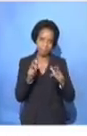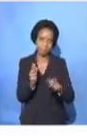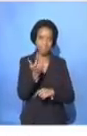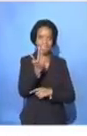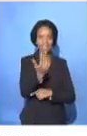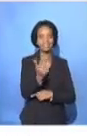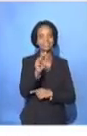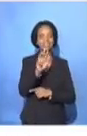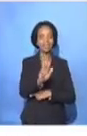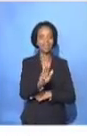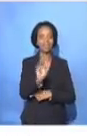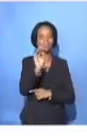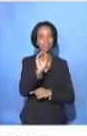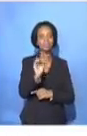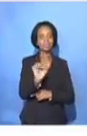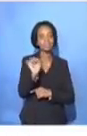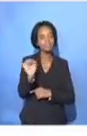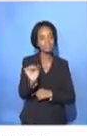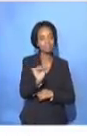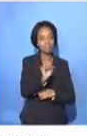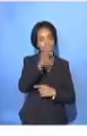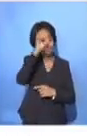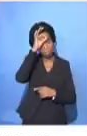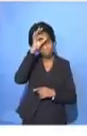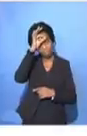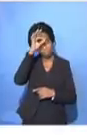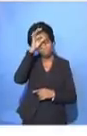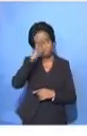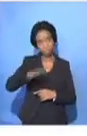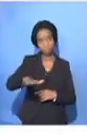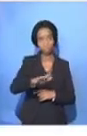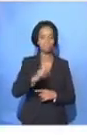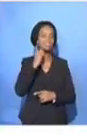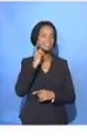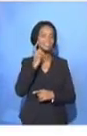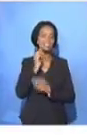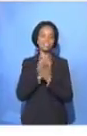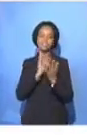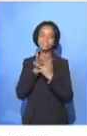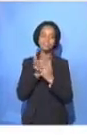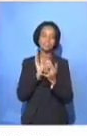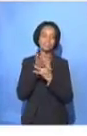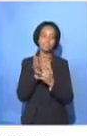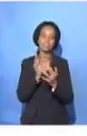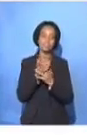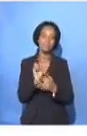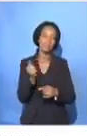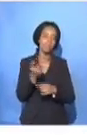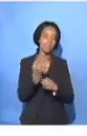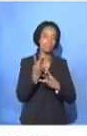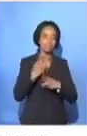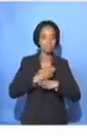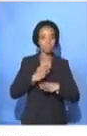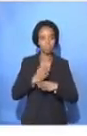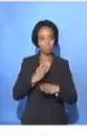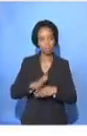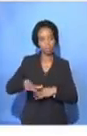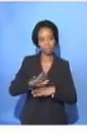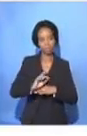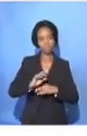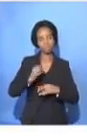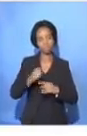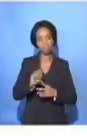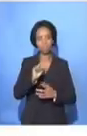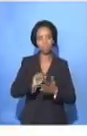of the polling stations we observed were easily accessible to all voters. 58% of the polling stations